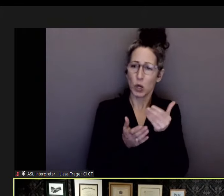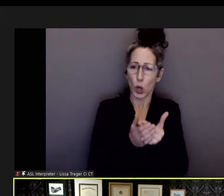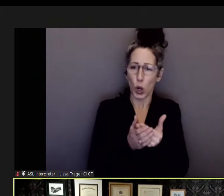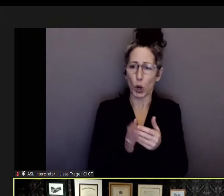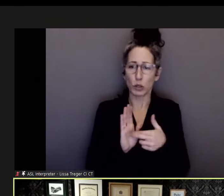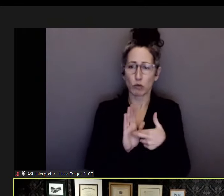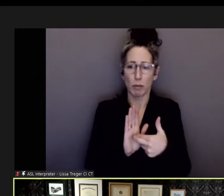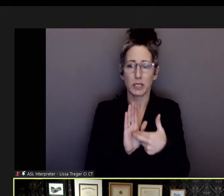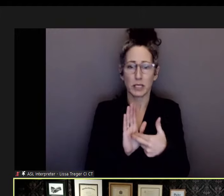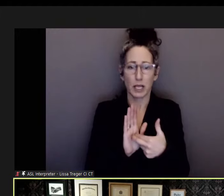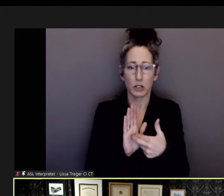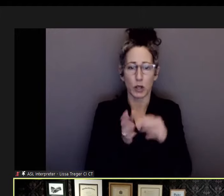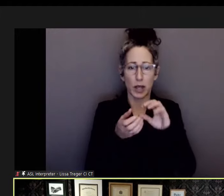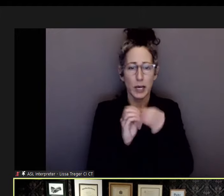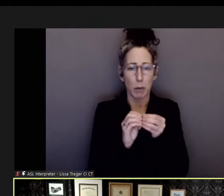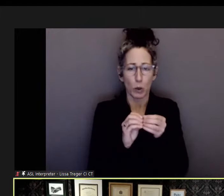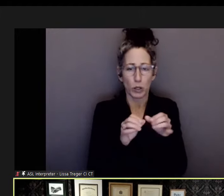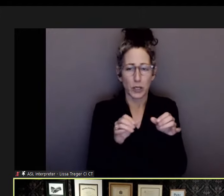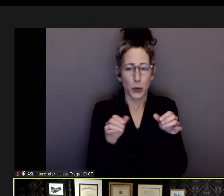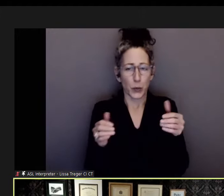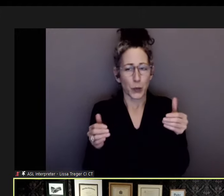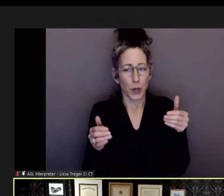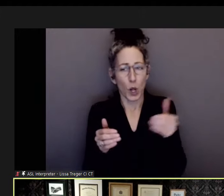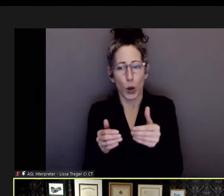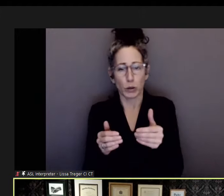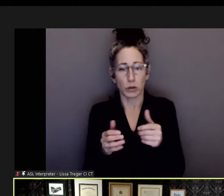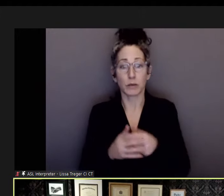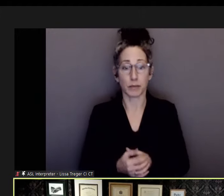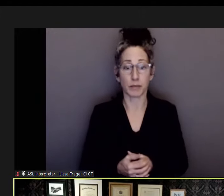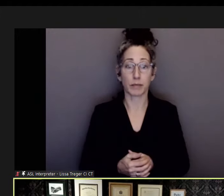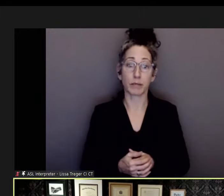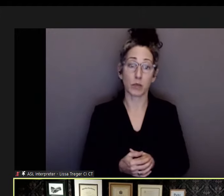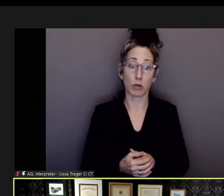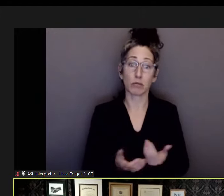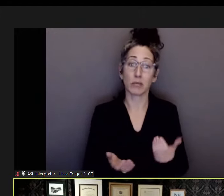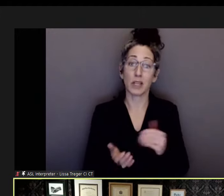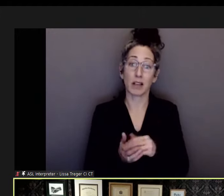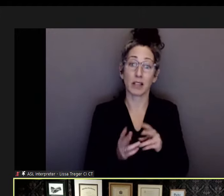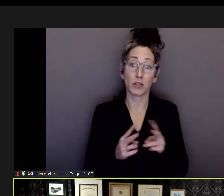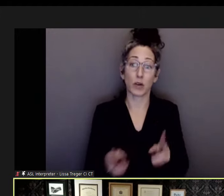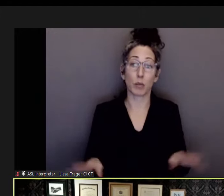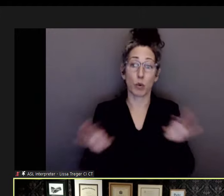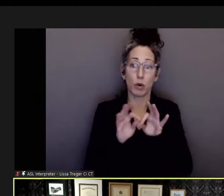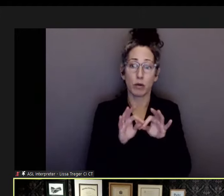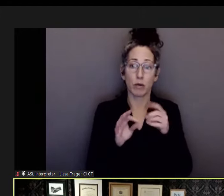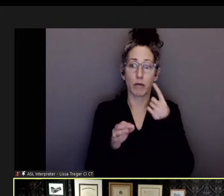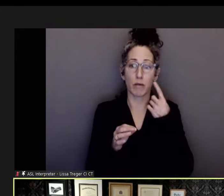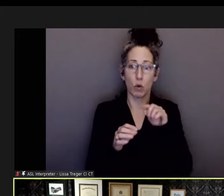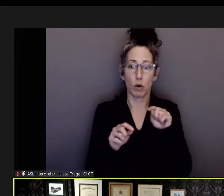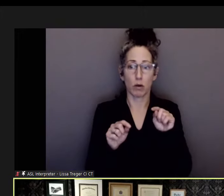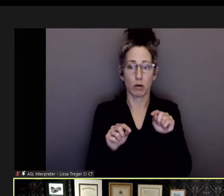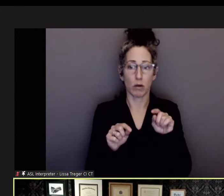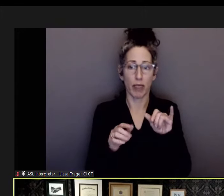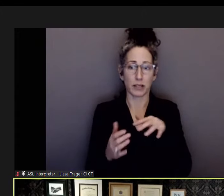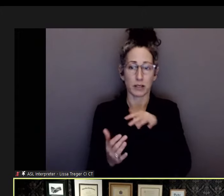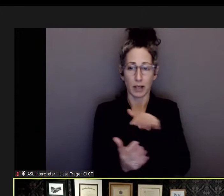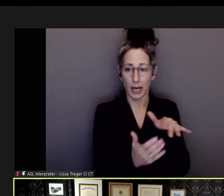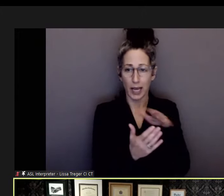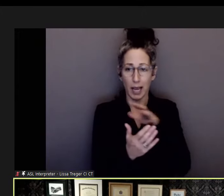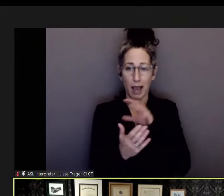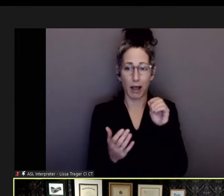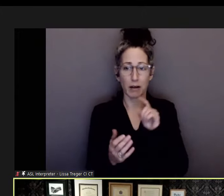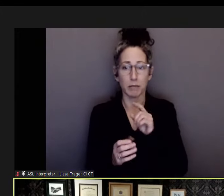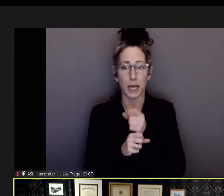the US population in the COVE study itself, which again is very important for the study and to provide